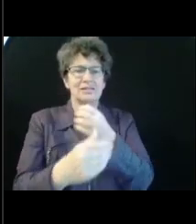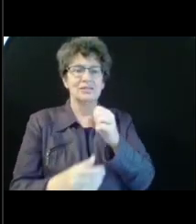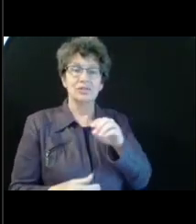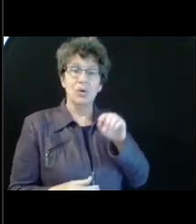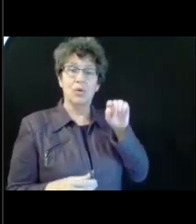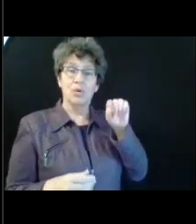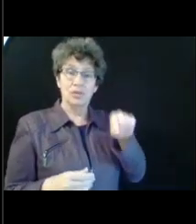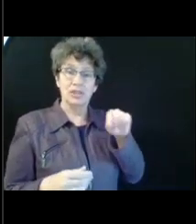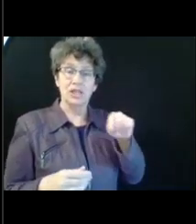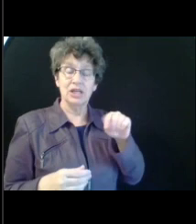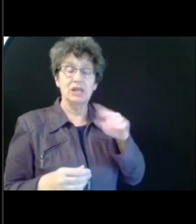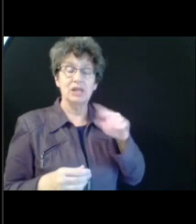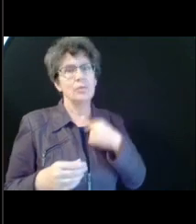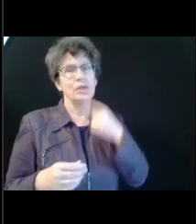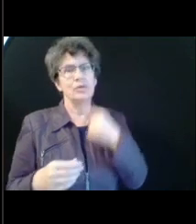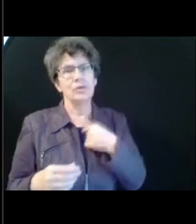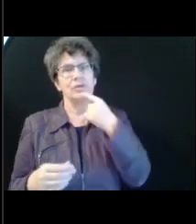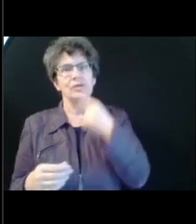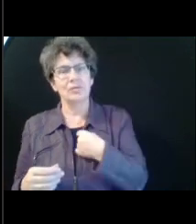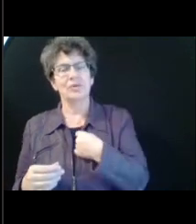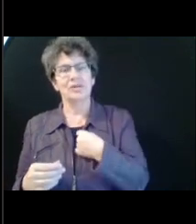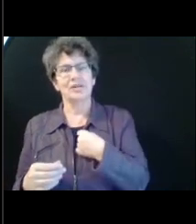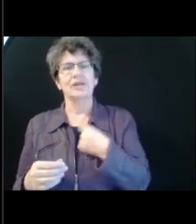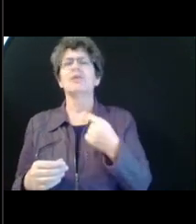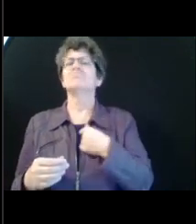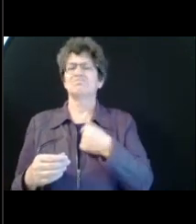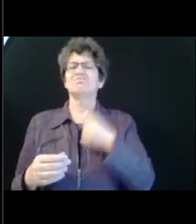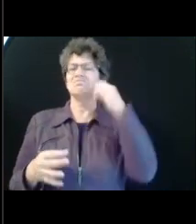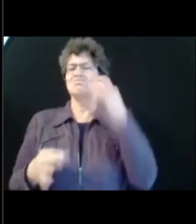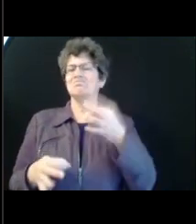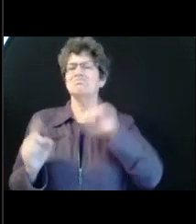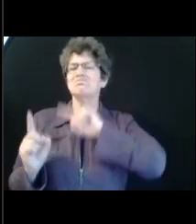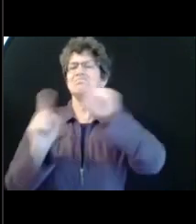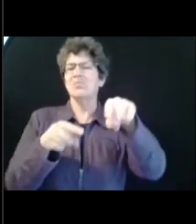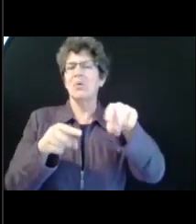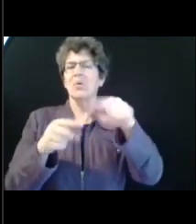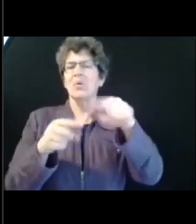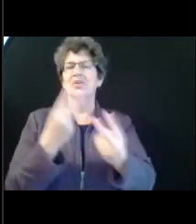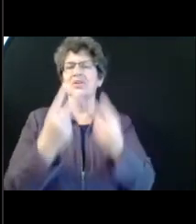go. And she showed up in my office one day and